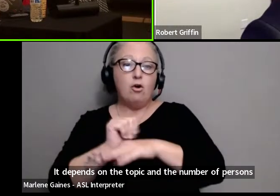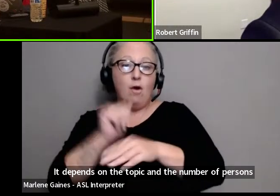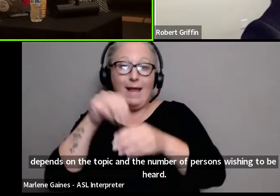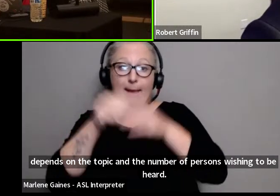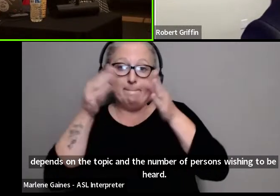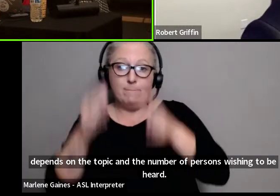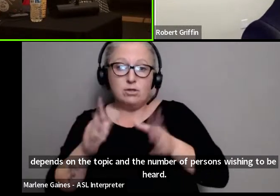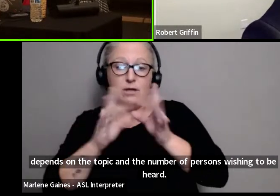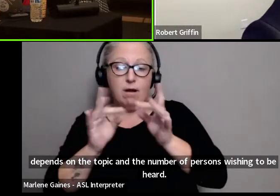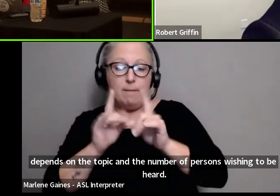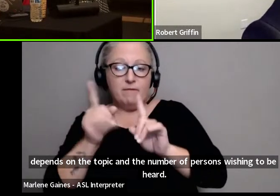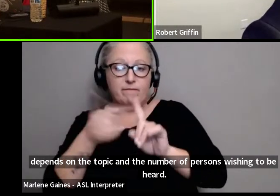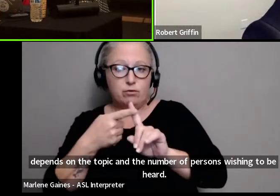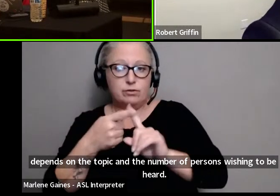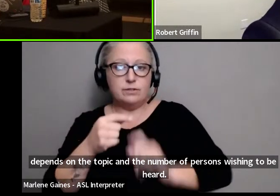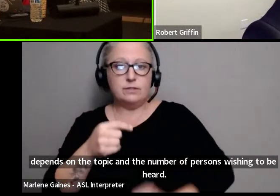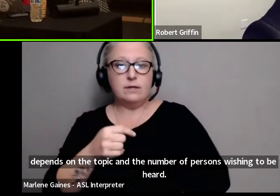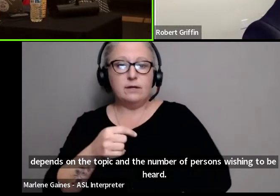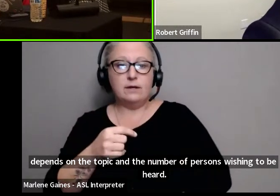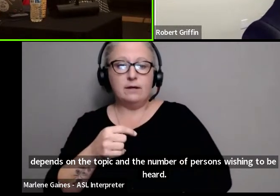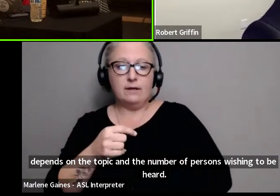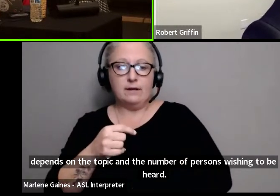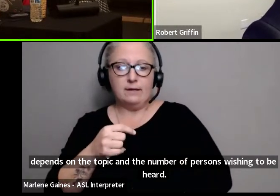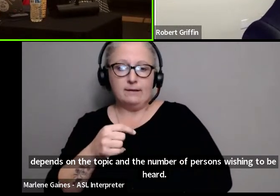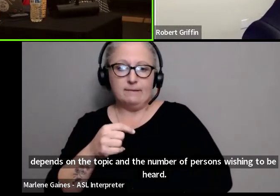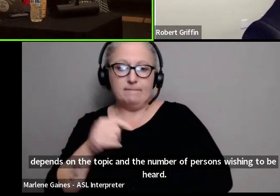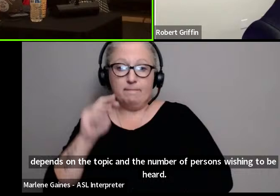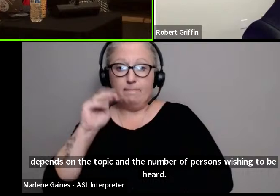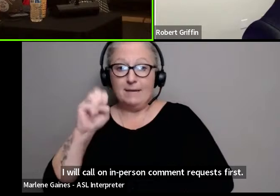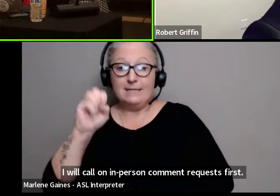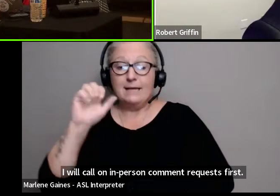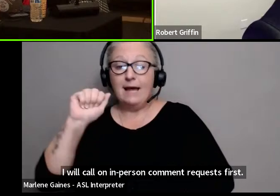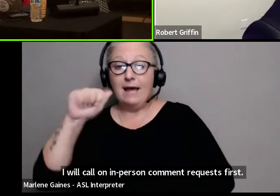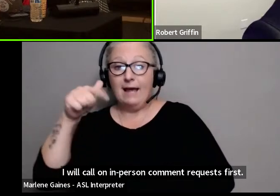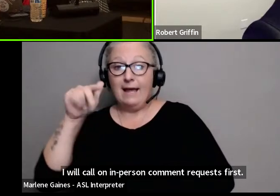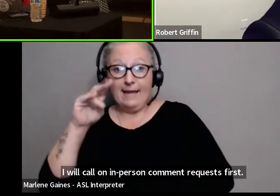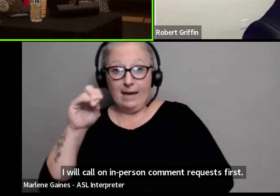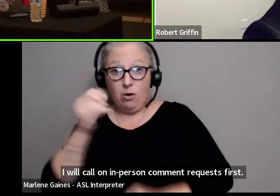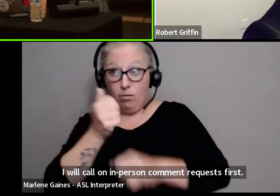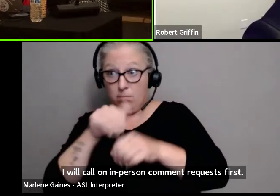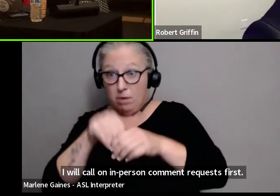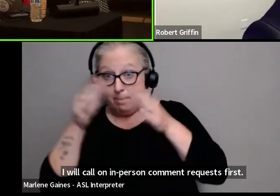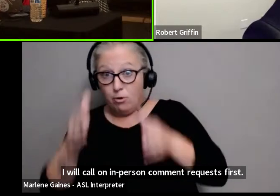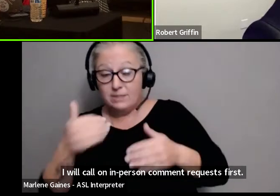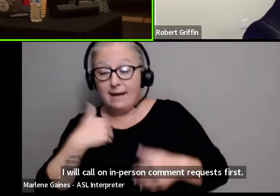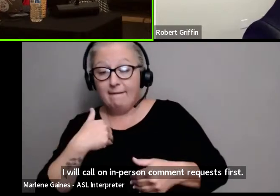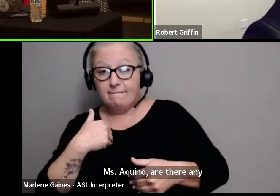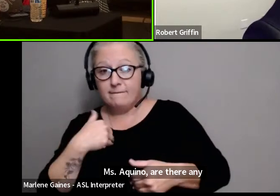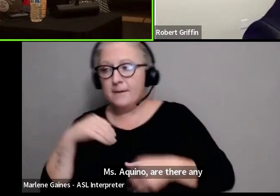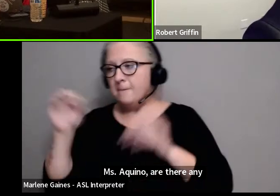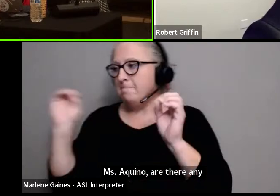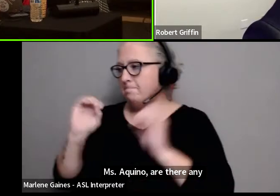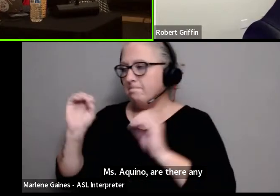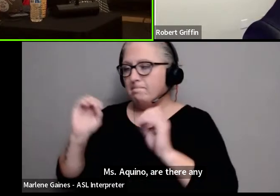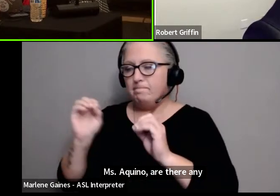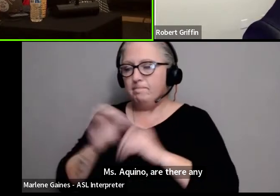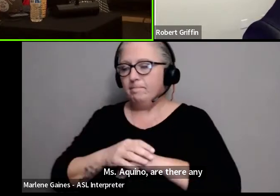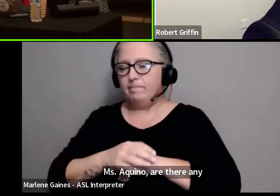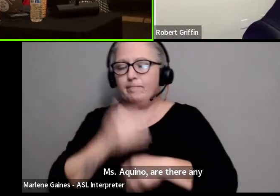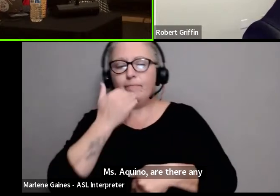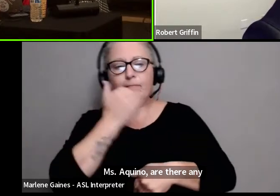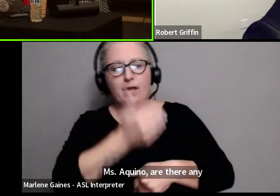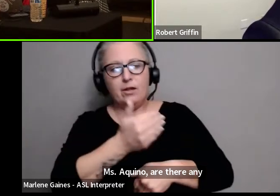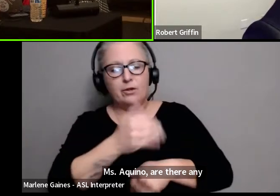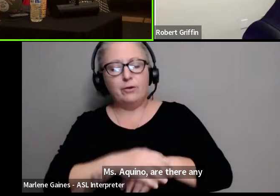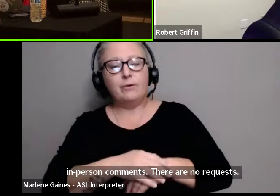in-person comment requests first. Ms. Aquino, are there any in-person comments? There are no requests. Thank you.